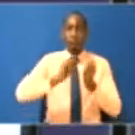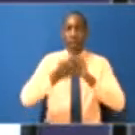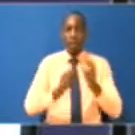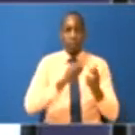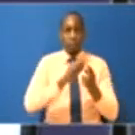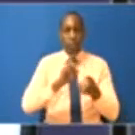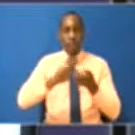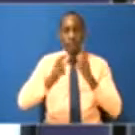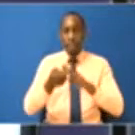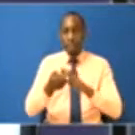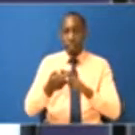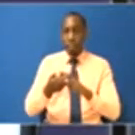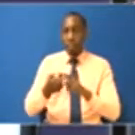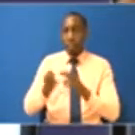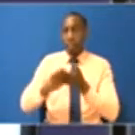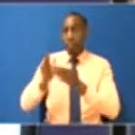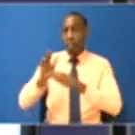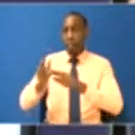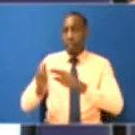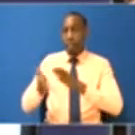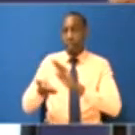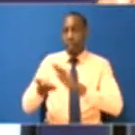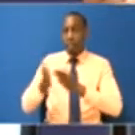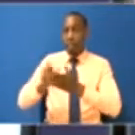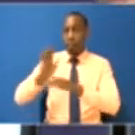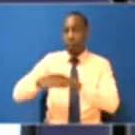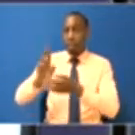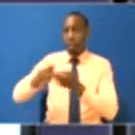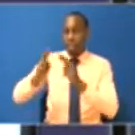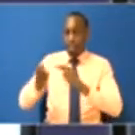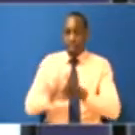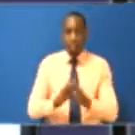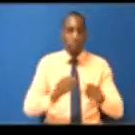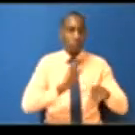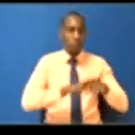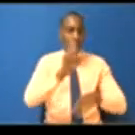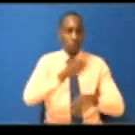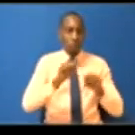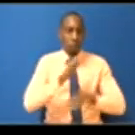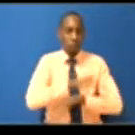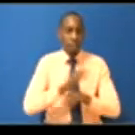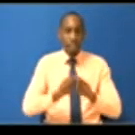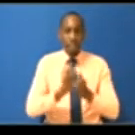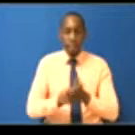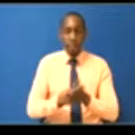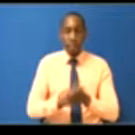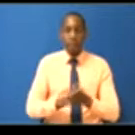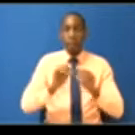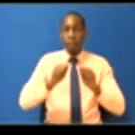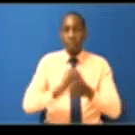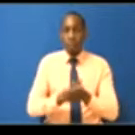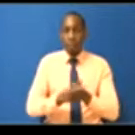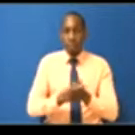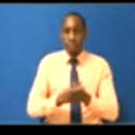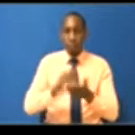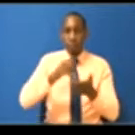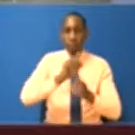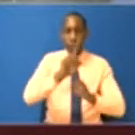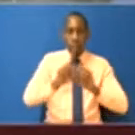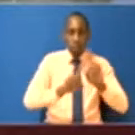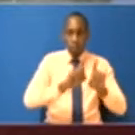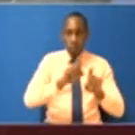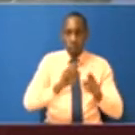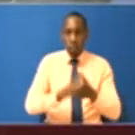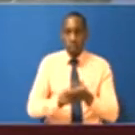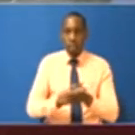that relationship into a conducive one that and that's a big question this evening and i like that you've outlined what i feel effectively could be part of the entry of whoever